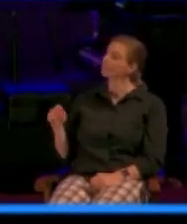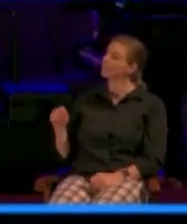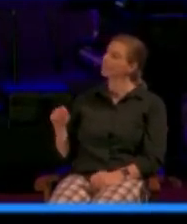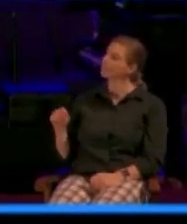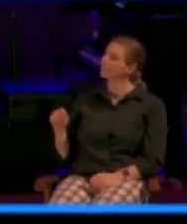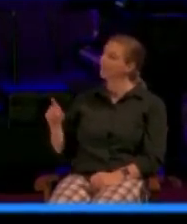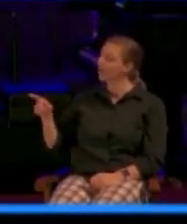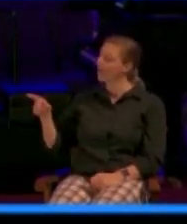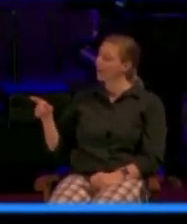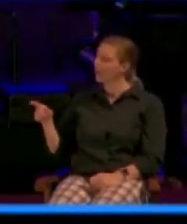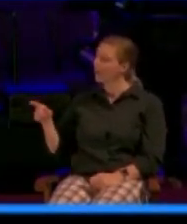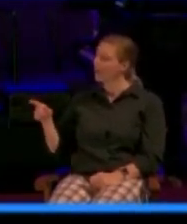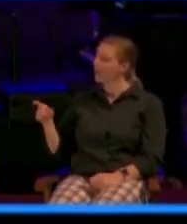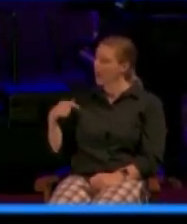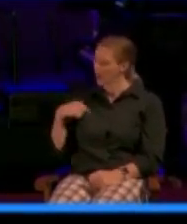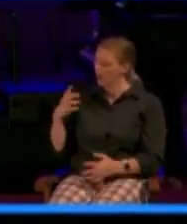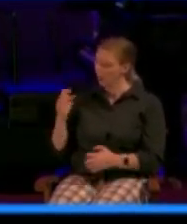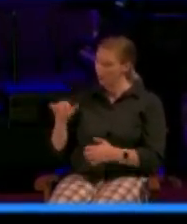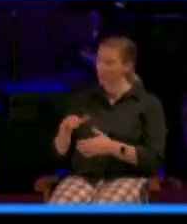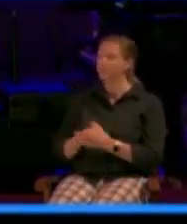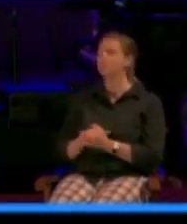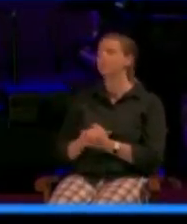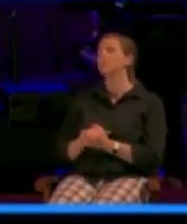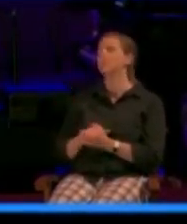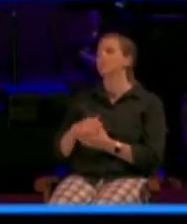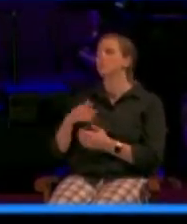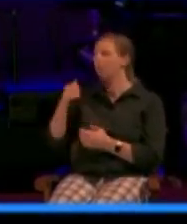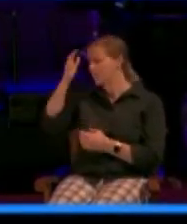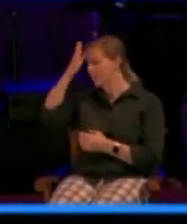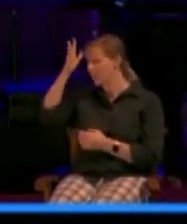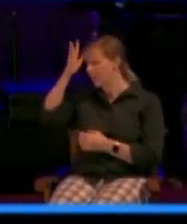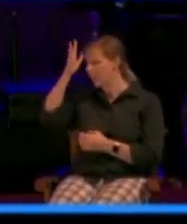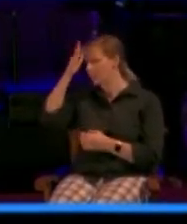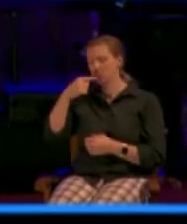was baptized. But I was just as lost as I ever was.